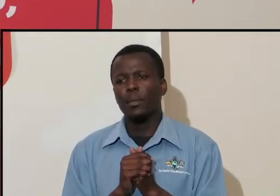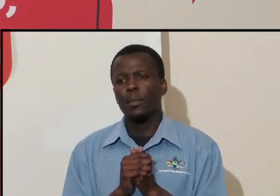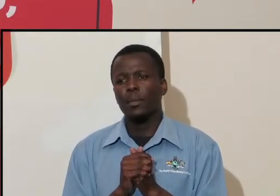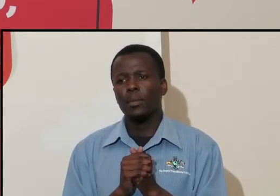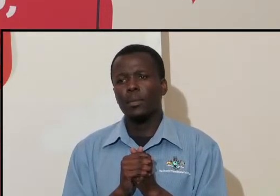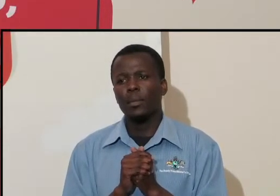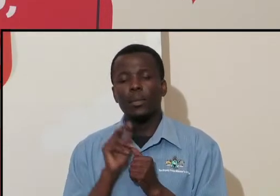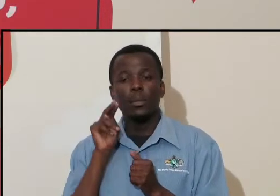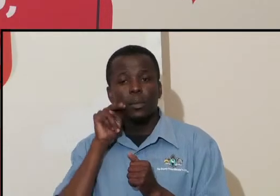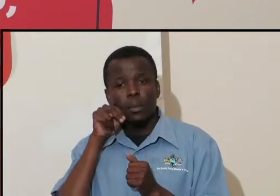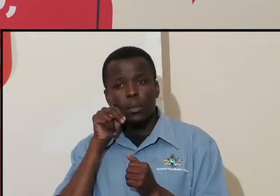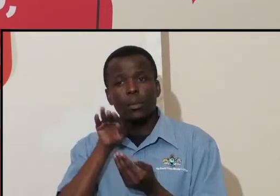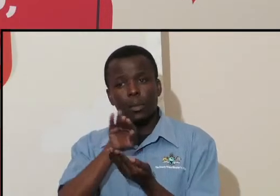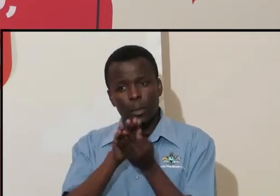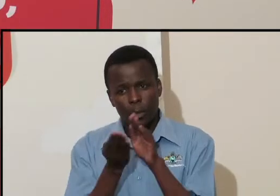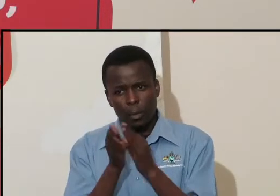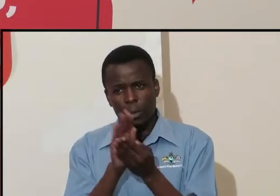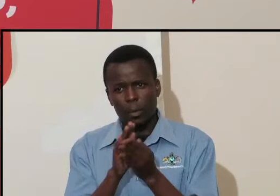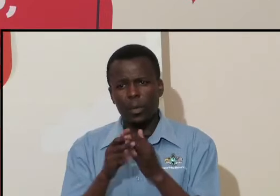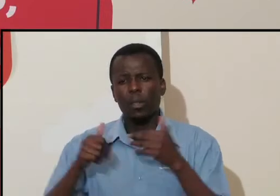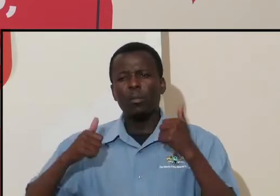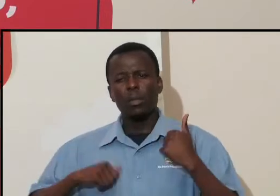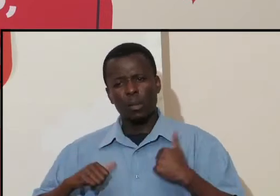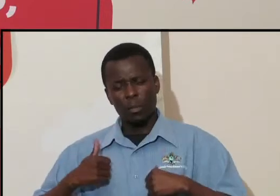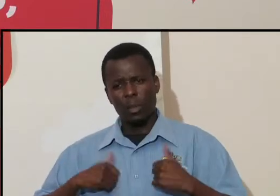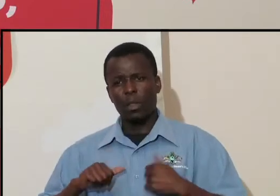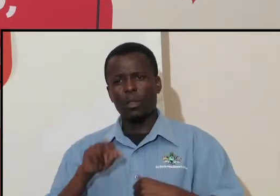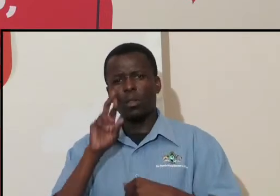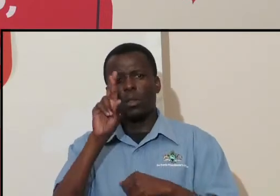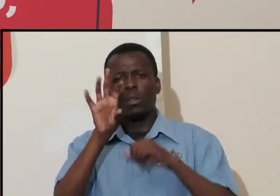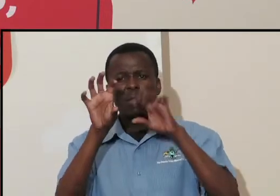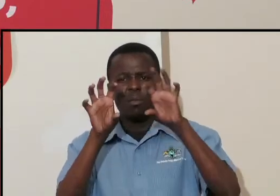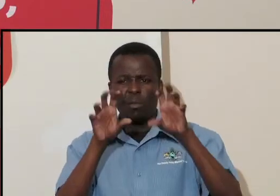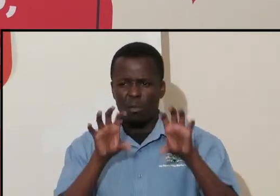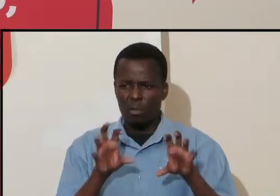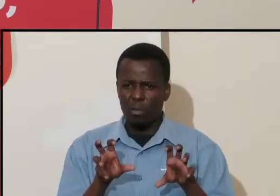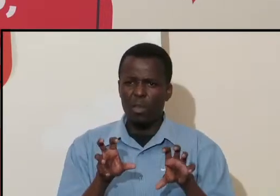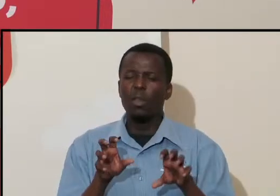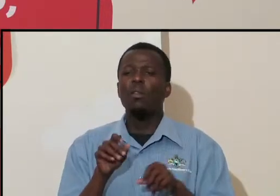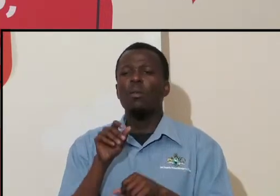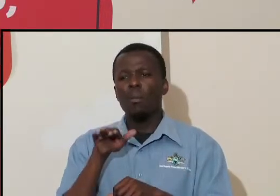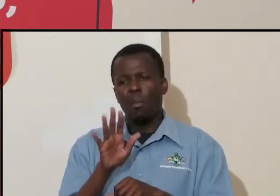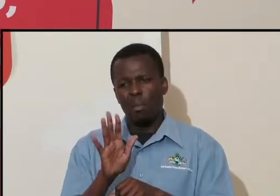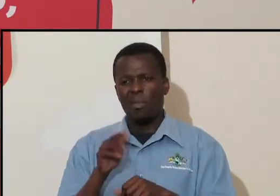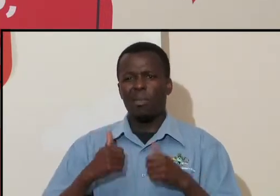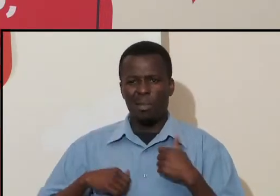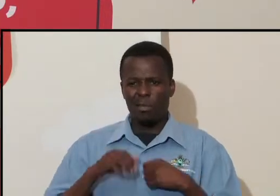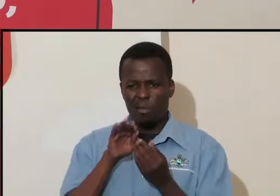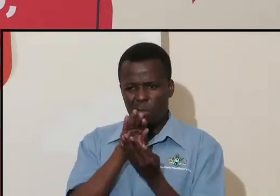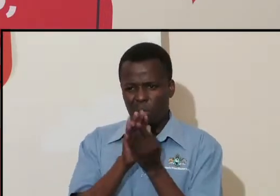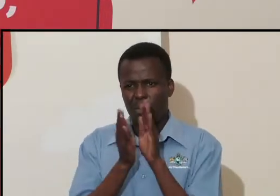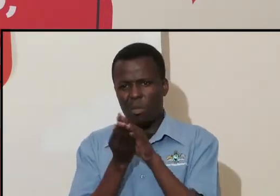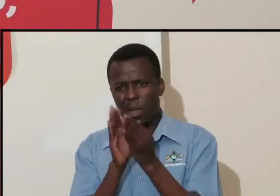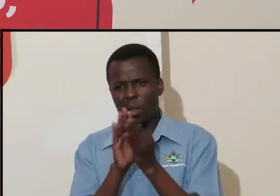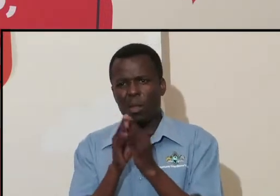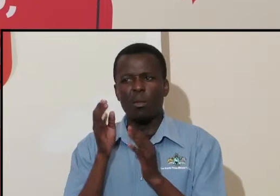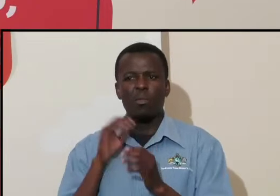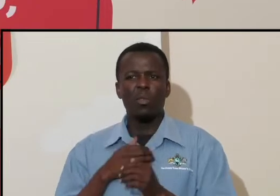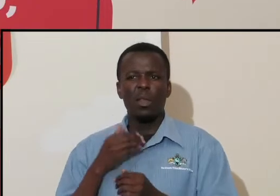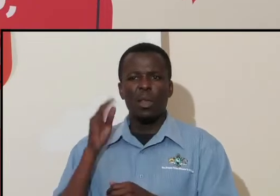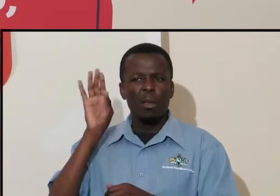We need to build up on the activities in all 4 regions. I was happy to hear the program being outlined here